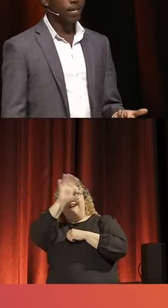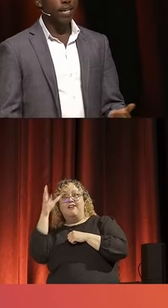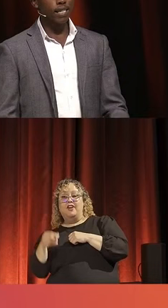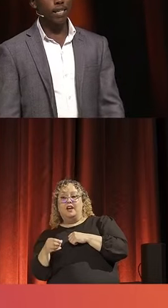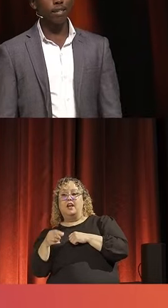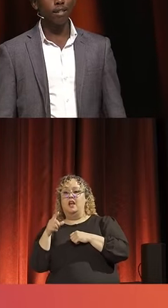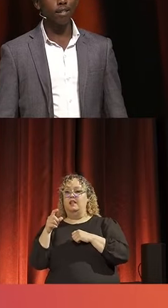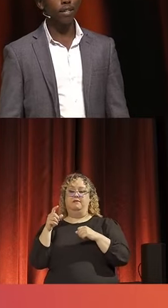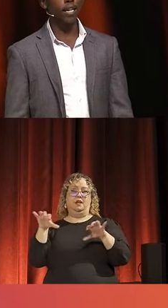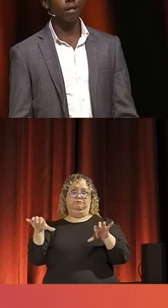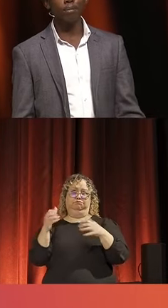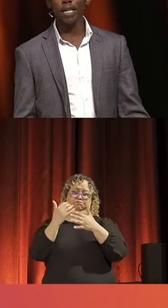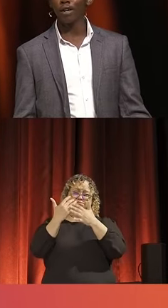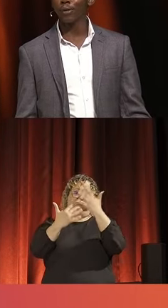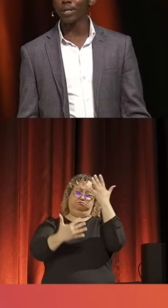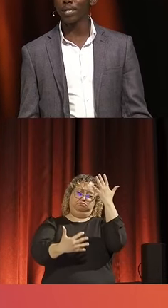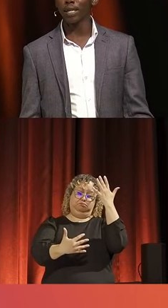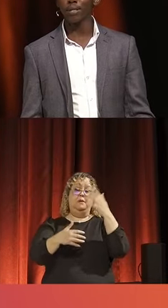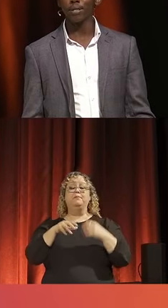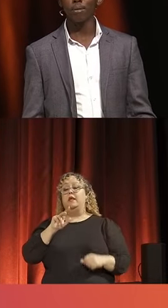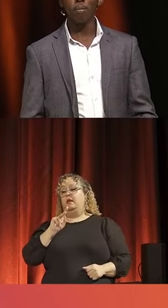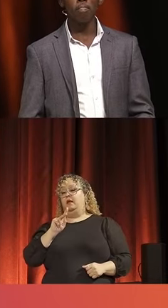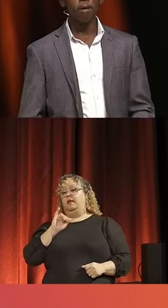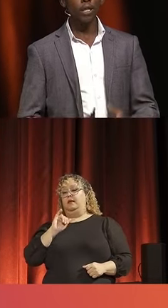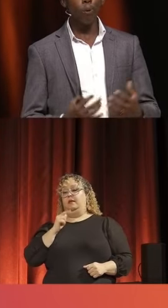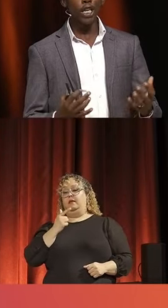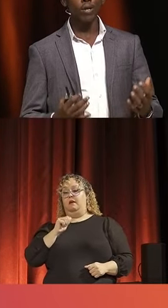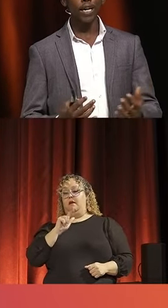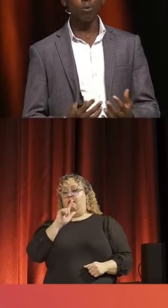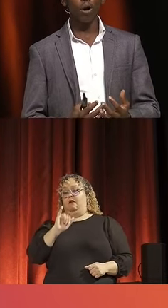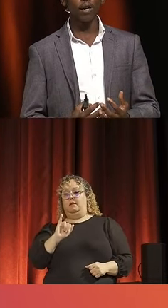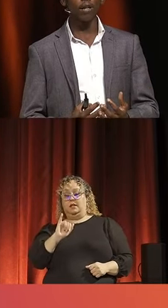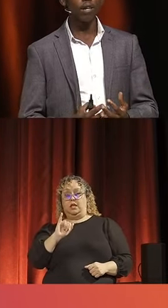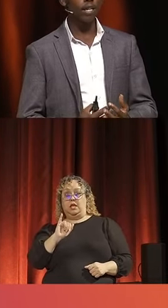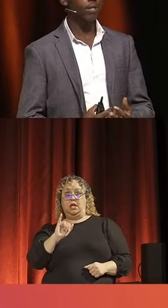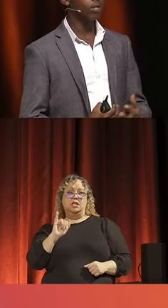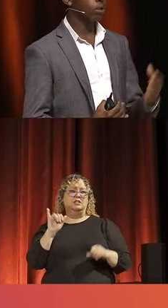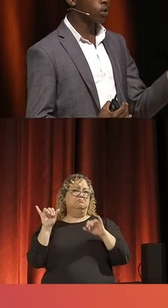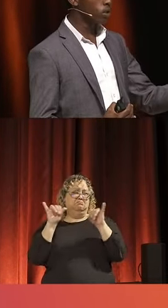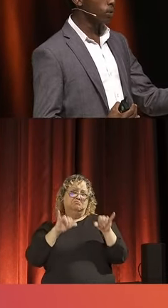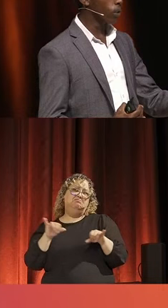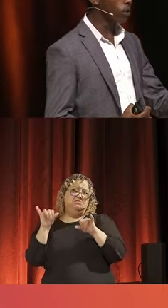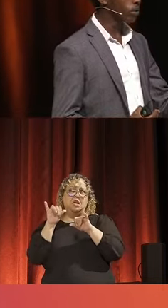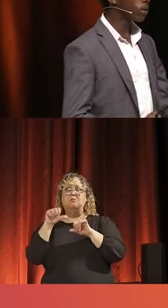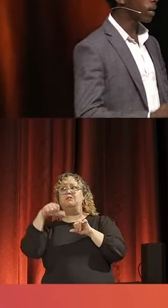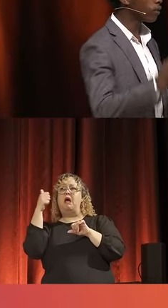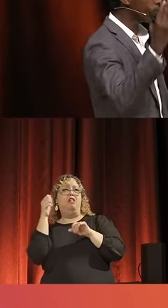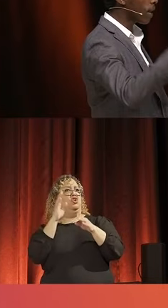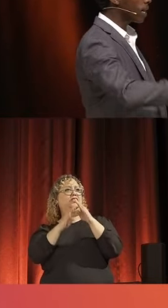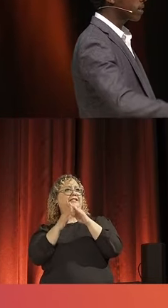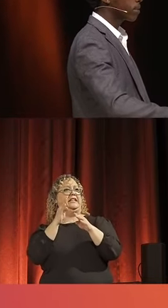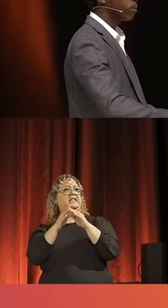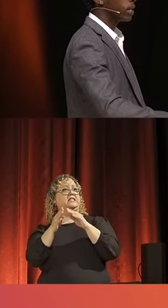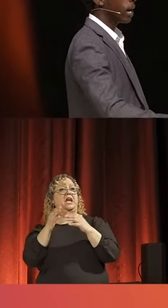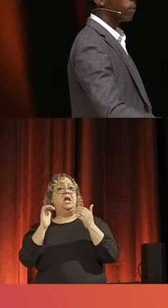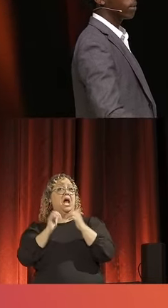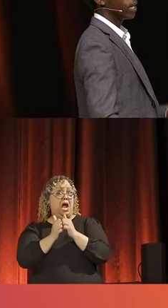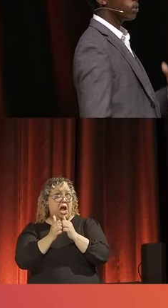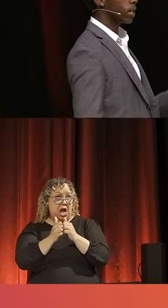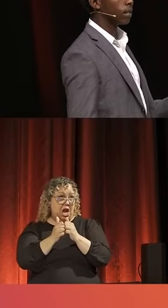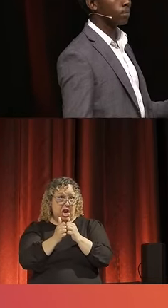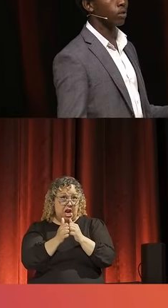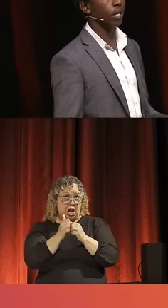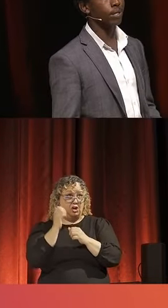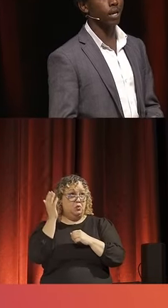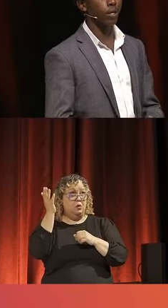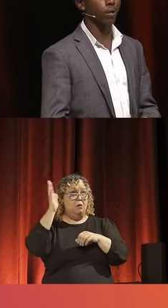In Kigali, like many African cities, the way you get one is you go to the road and you flag somebody down and you